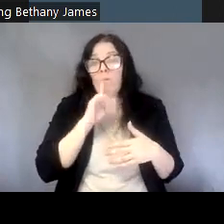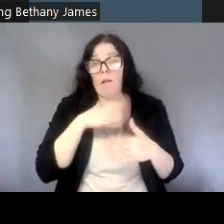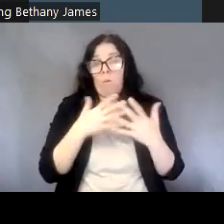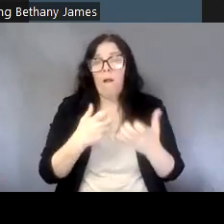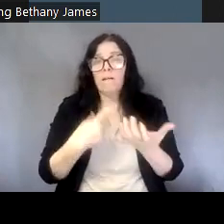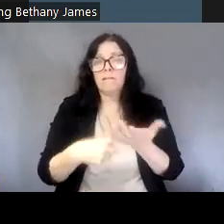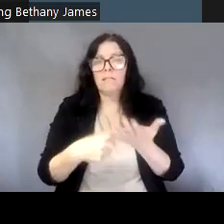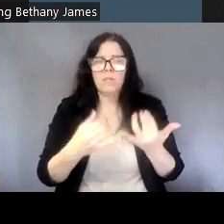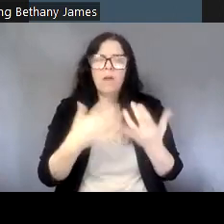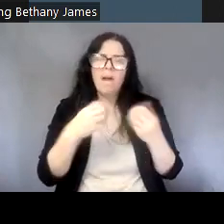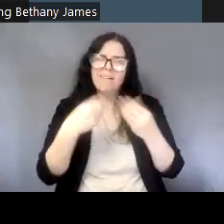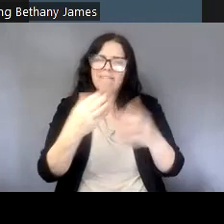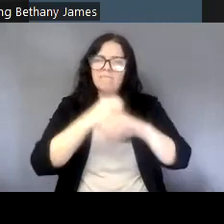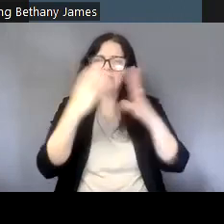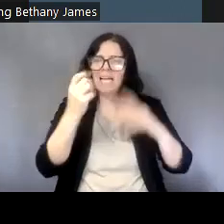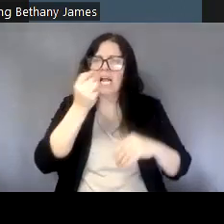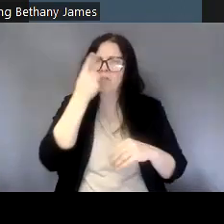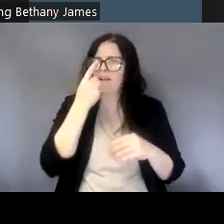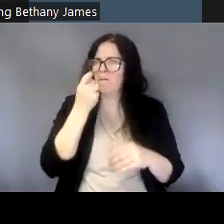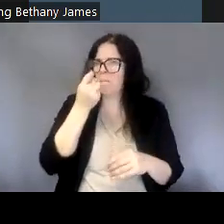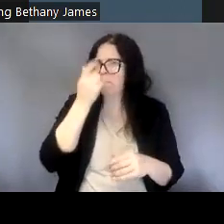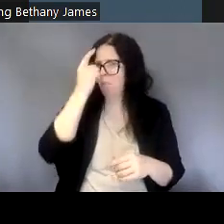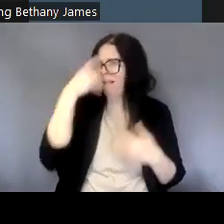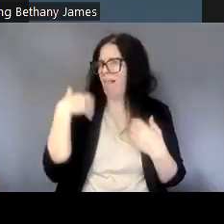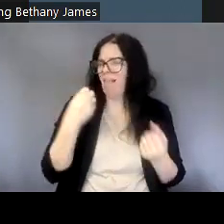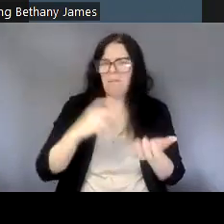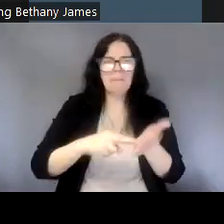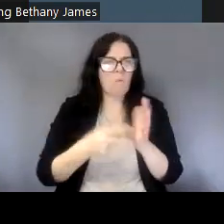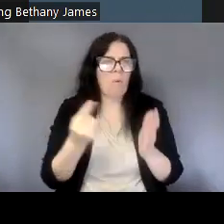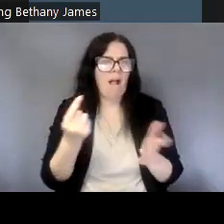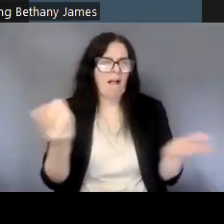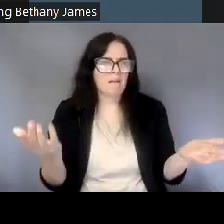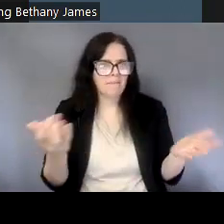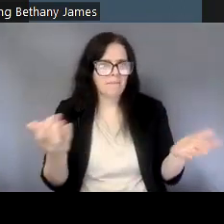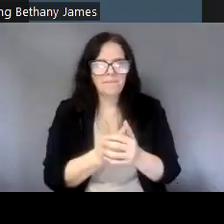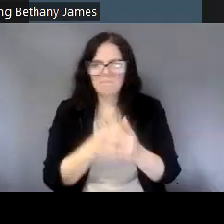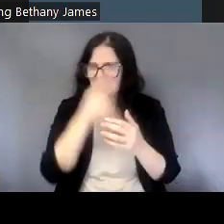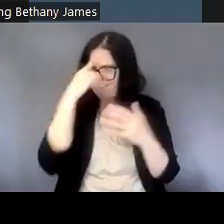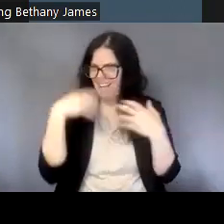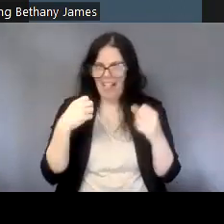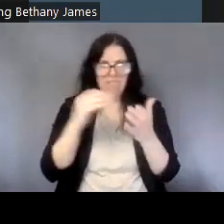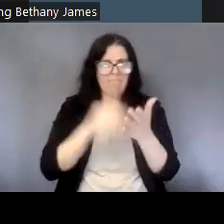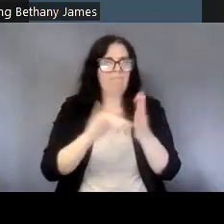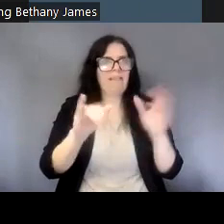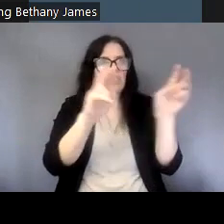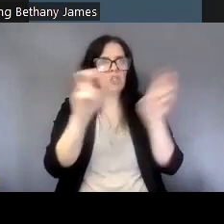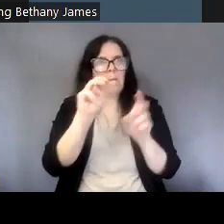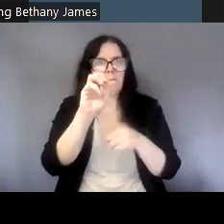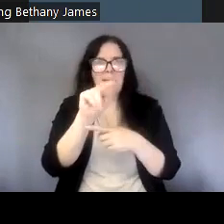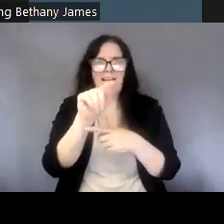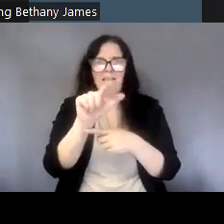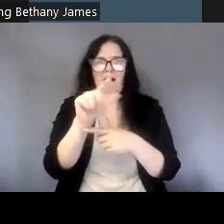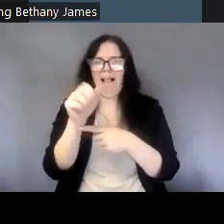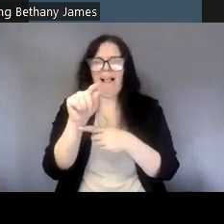sense of understanding mental health. What do we mean by mental health? And what is considered a mentally